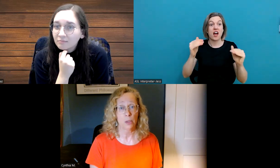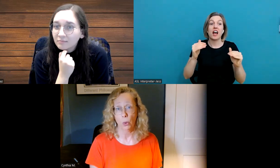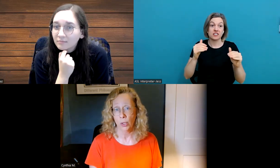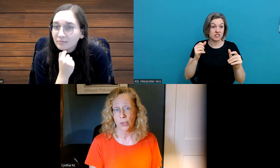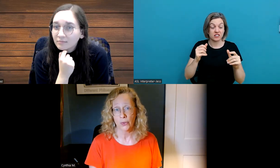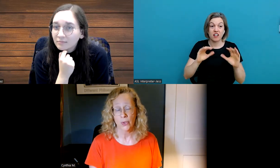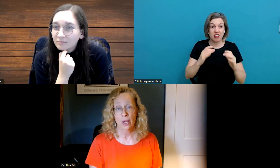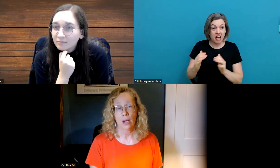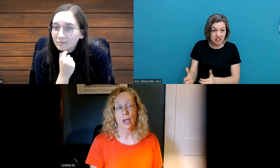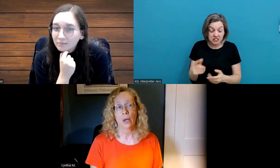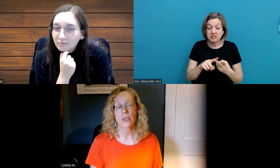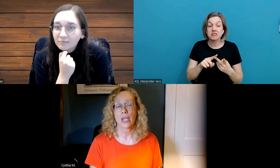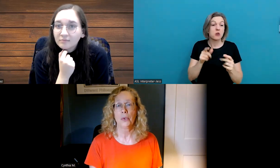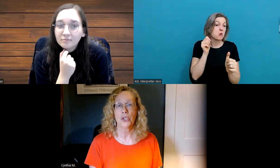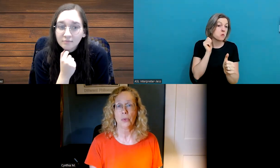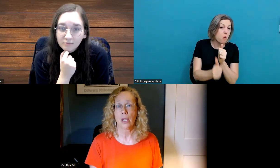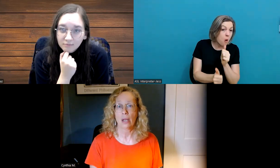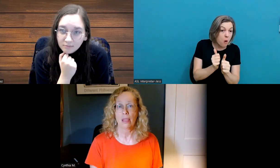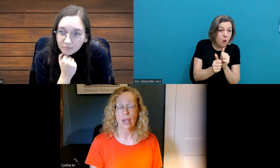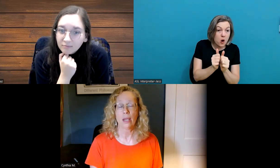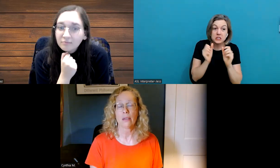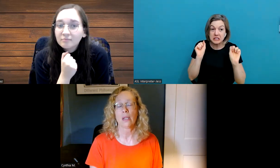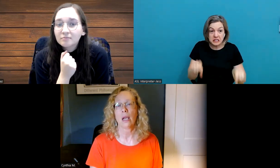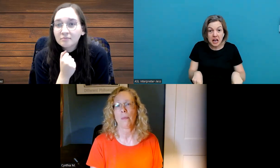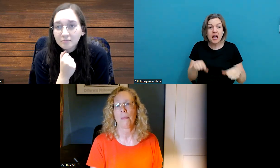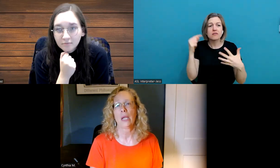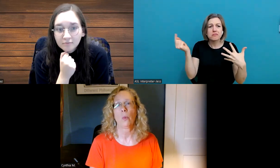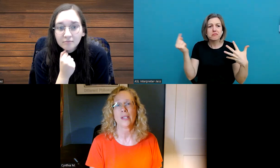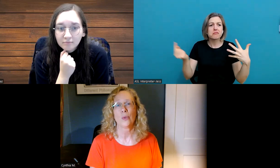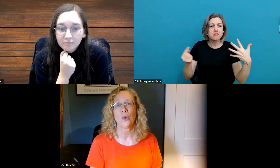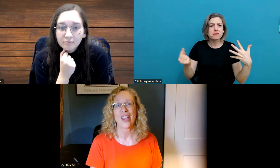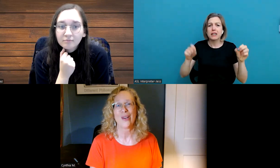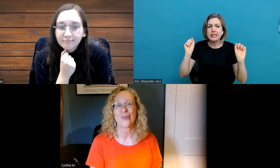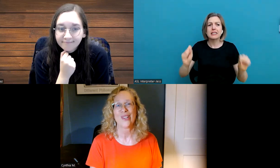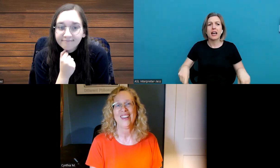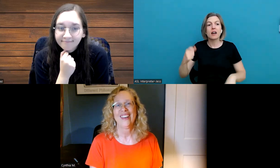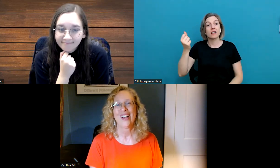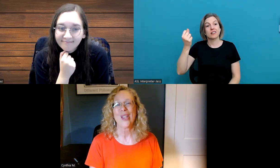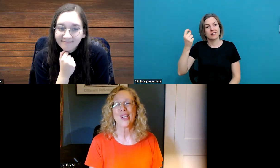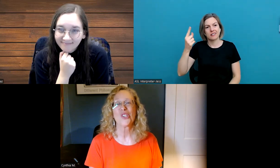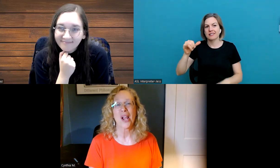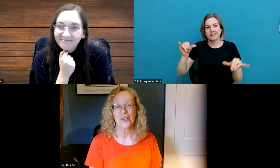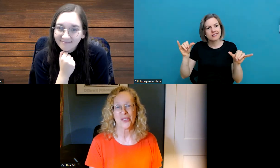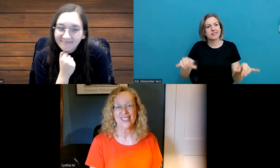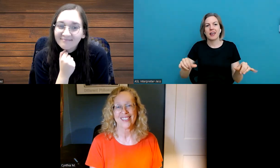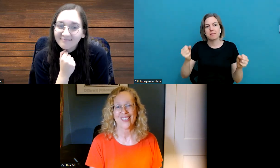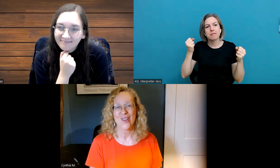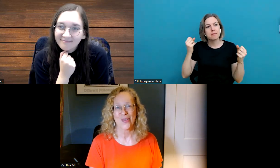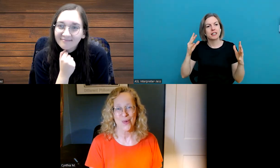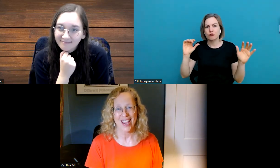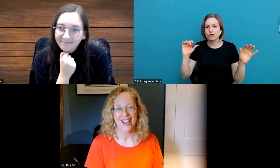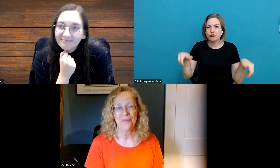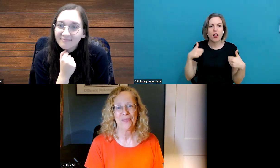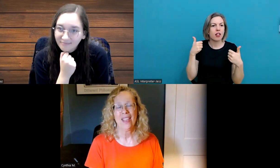play sports. I was able to do a lot of things, but it wasn't without a lot of challenges